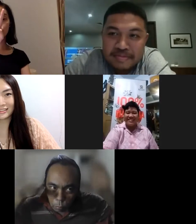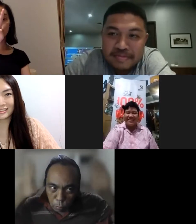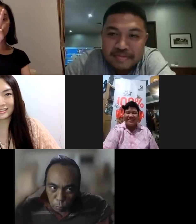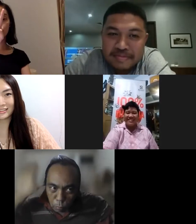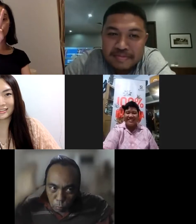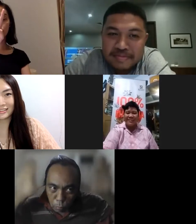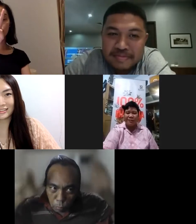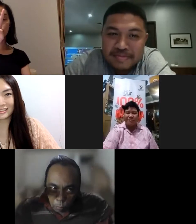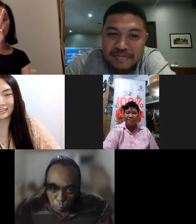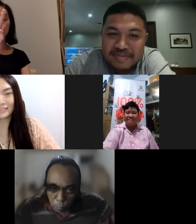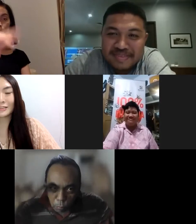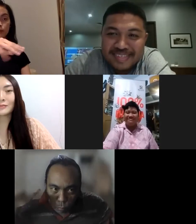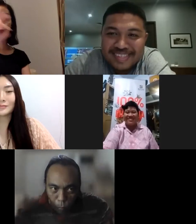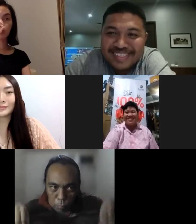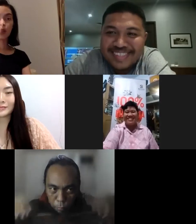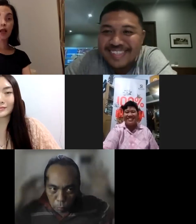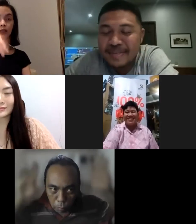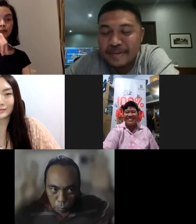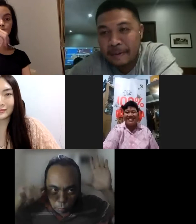Okay, one more.